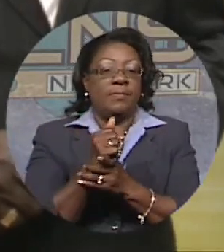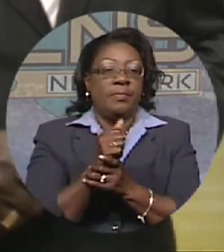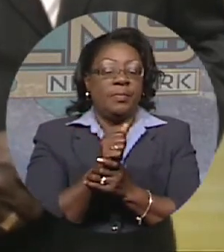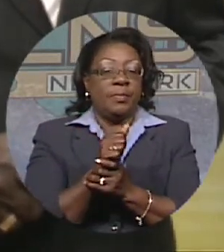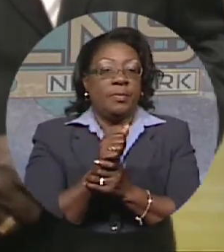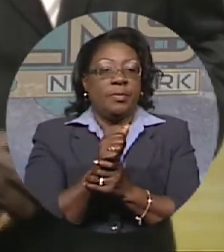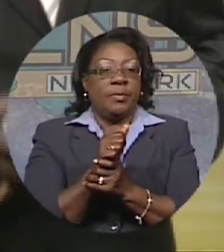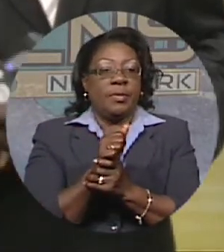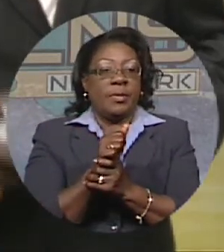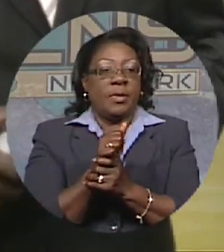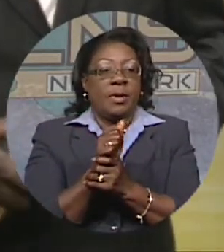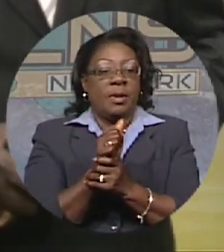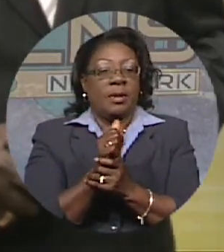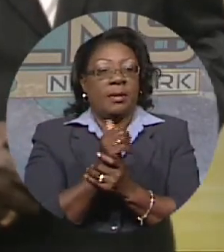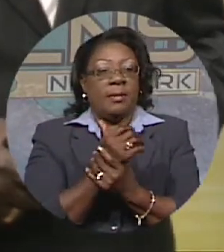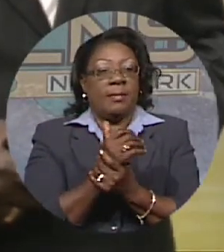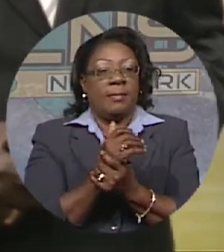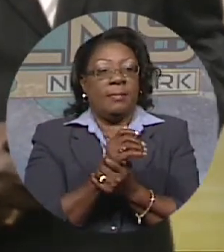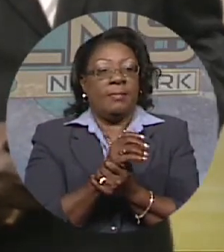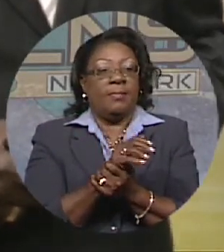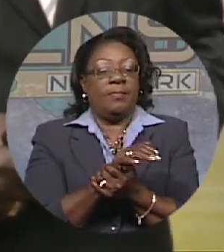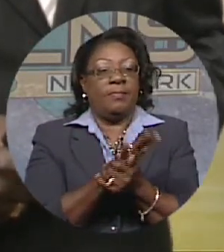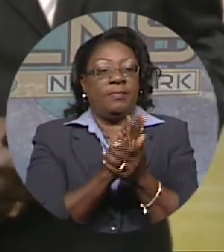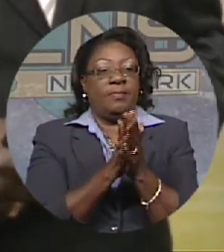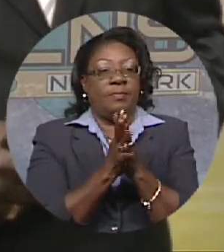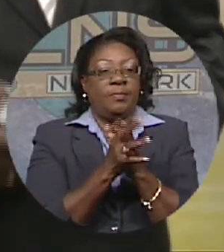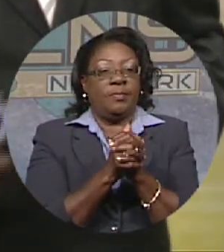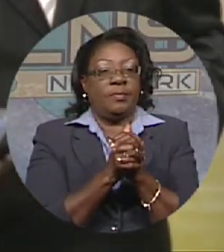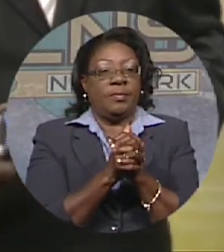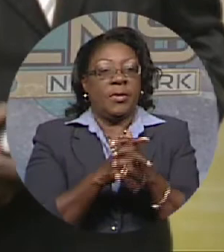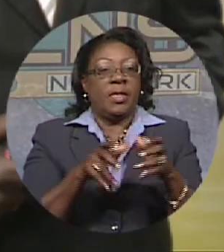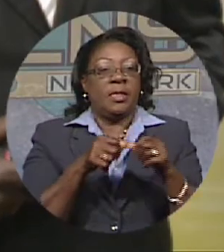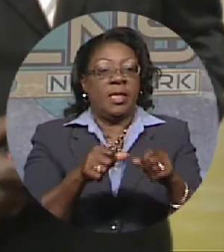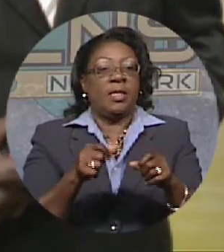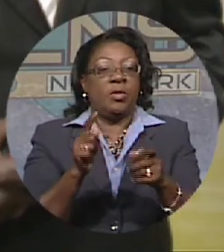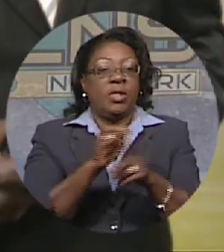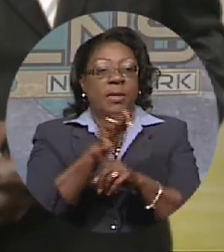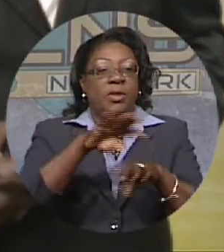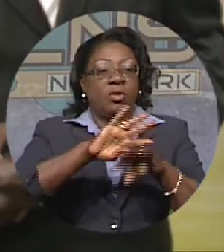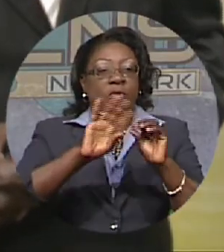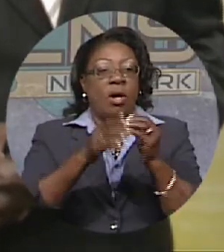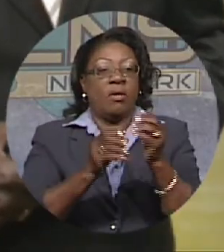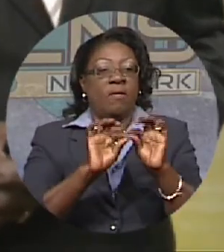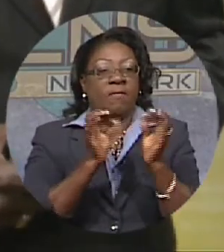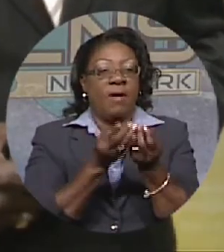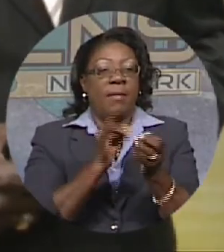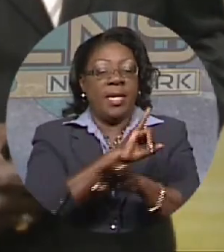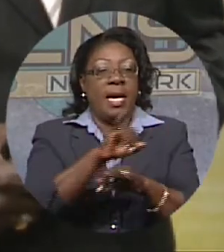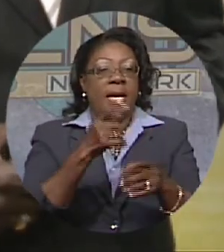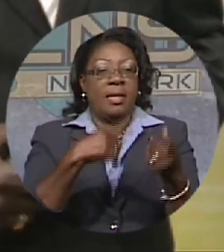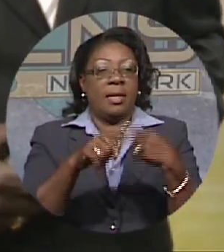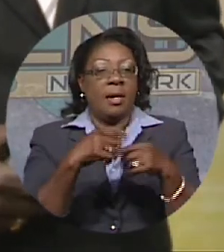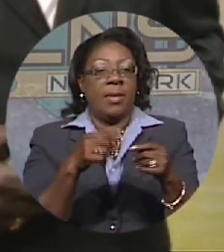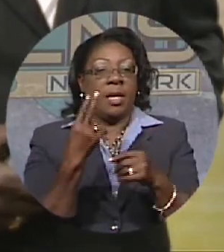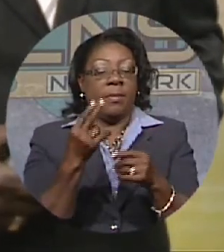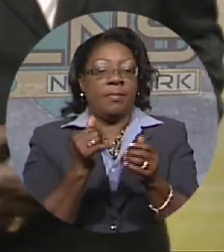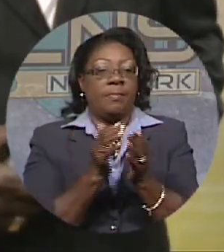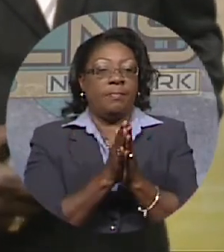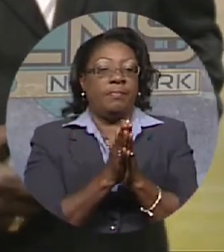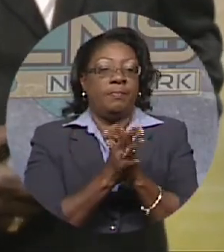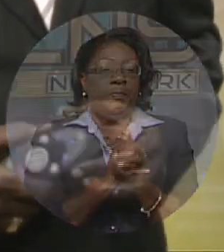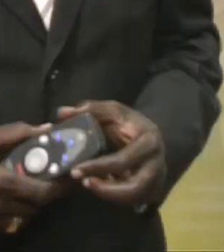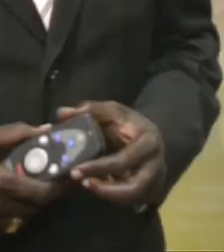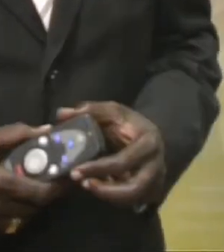1,014.6 millibars, that's 29.96 inches, and it is steady. But stay tuned. Temperatures around the family violence, probably in both forecast is still to